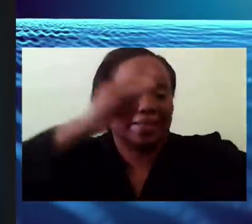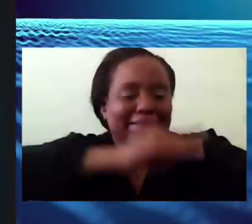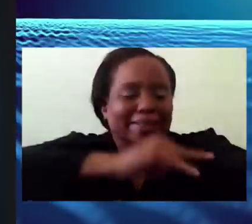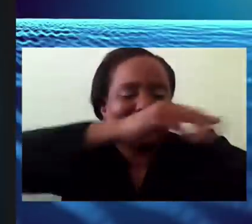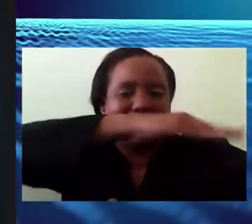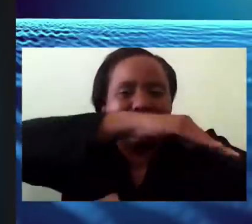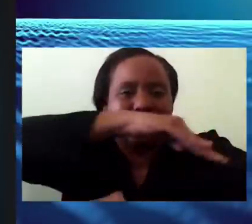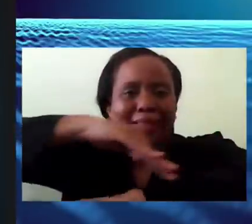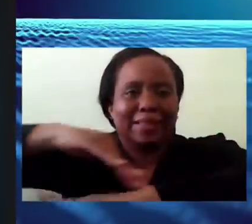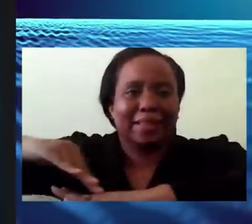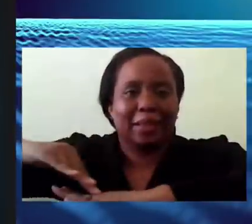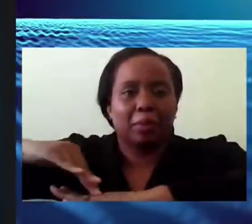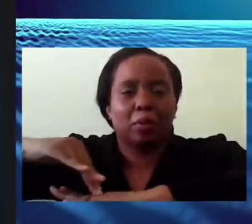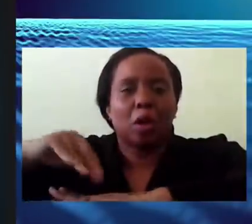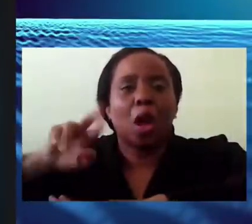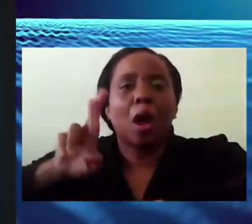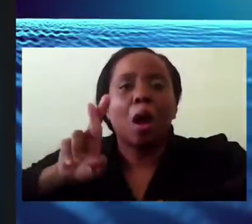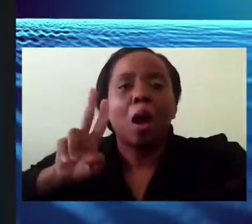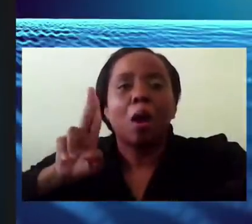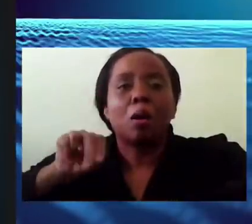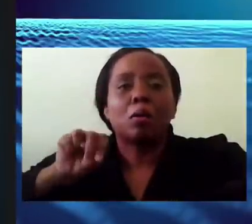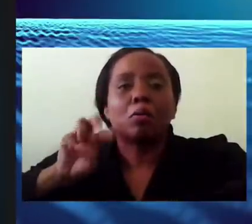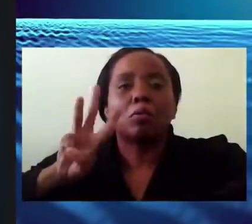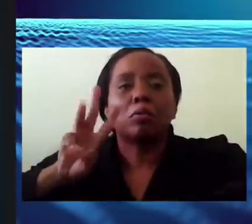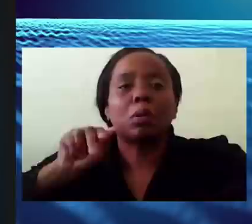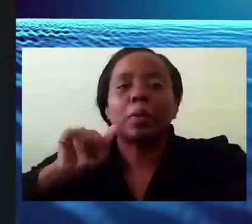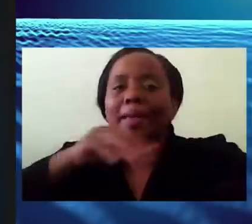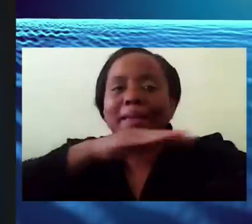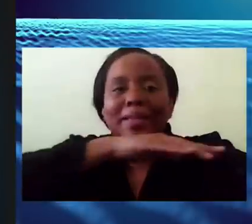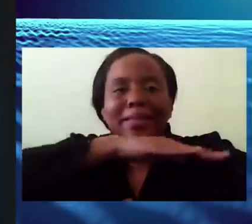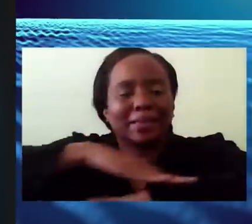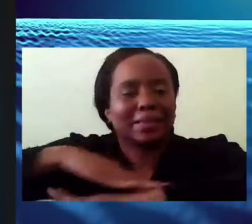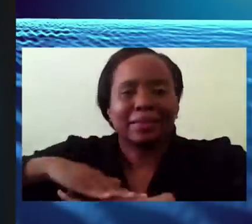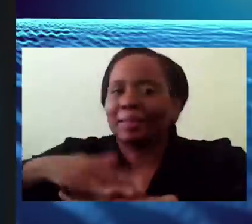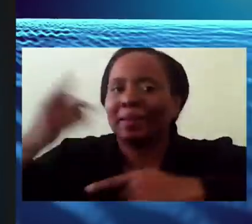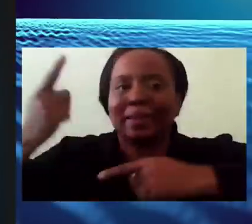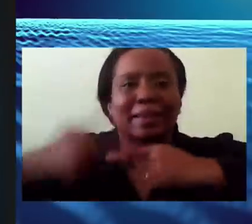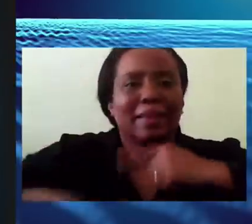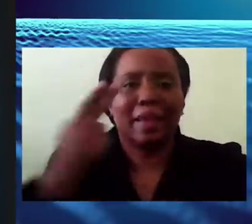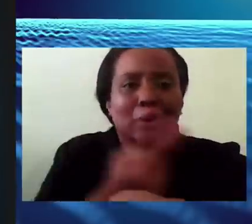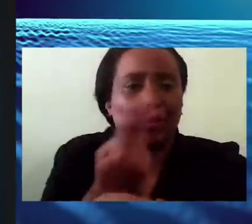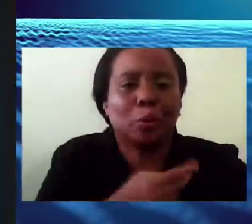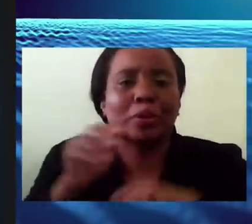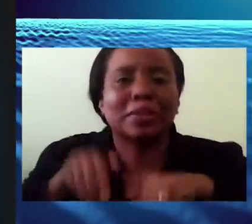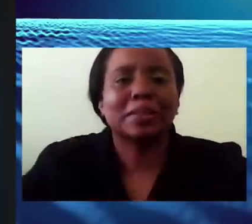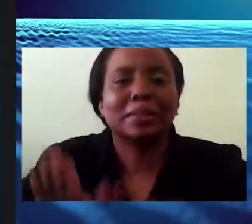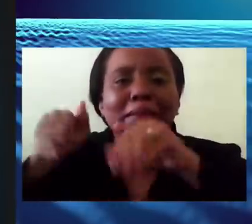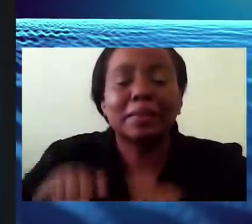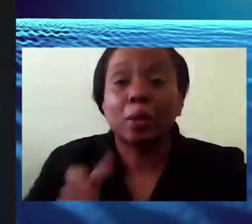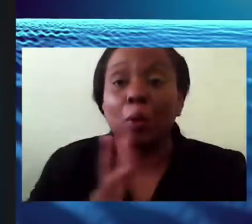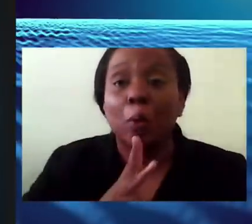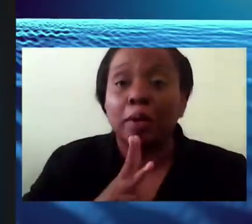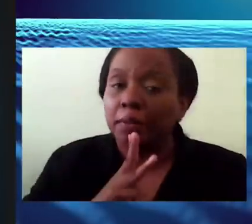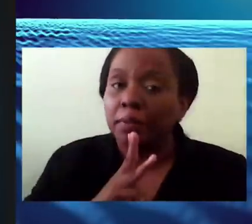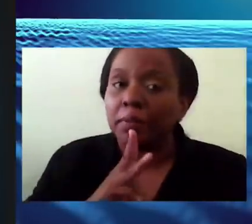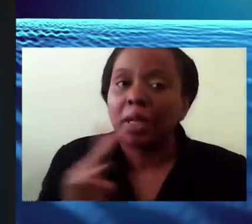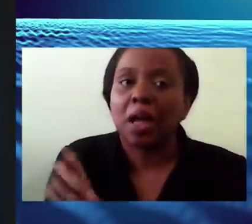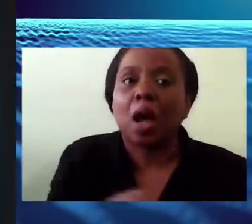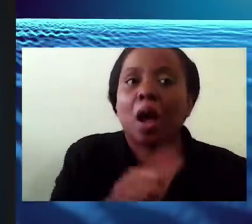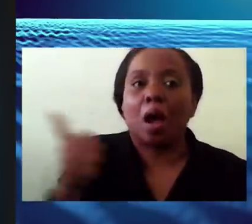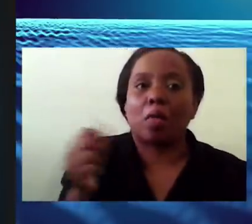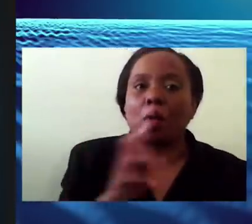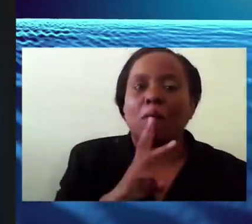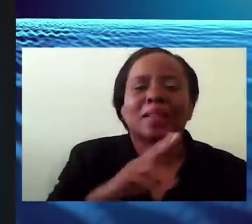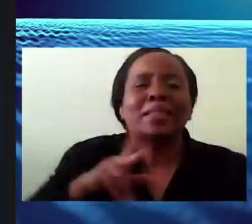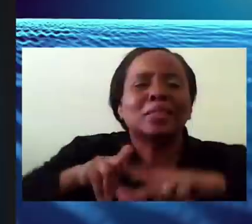electrics that could not take the salt water. So the runway had to use a different plan for the runway after we broke up the hard dust with the